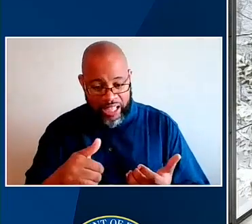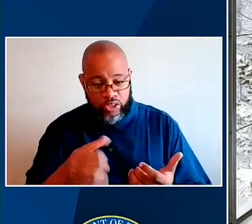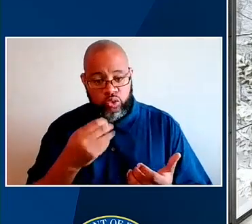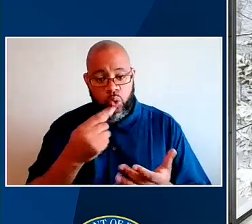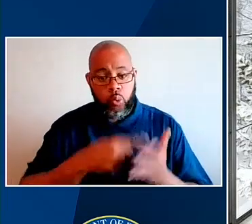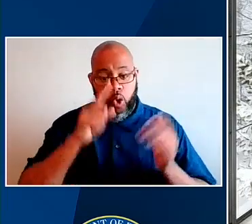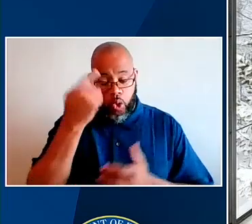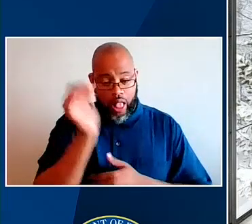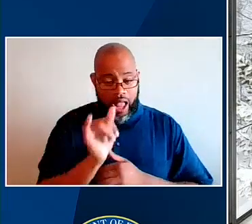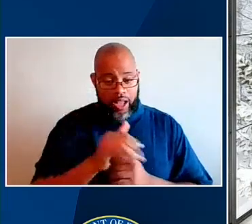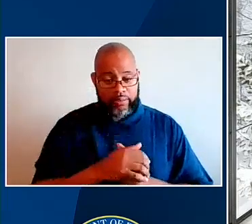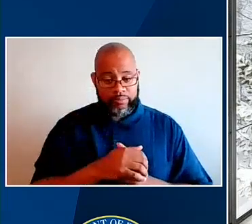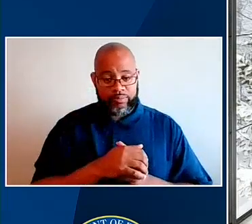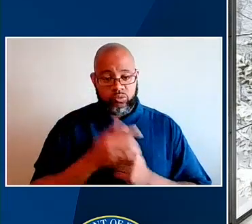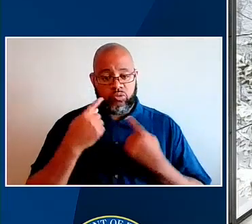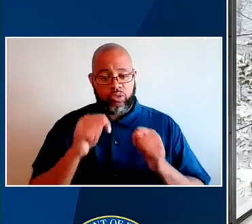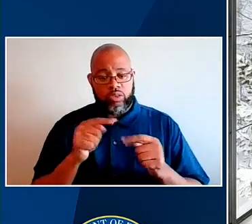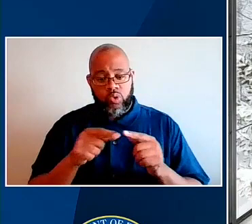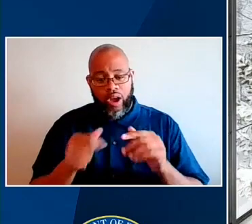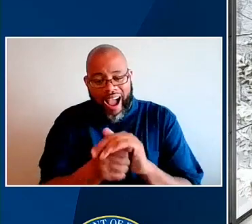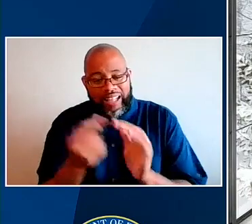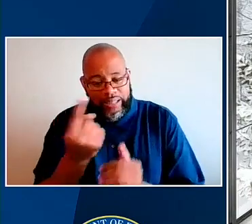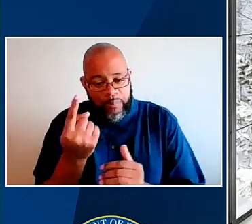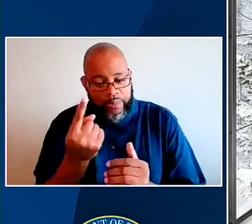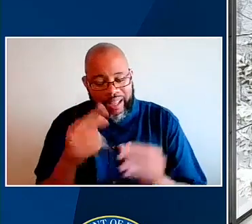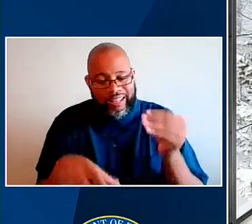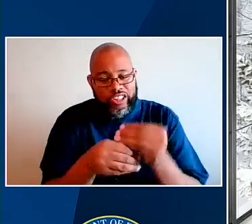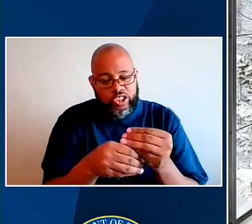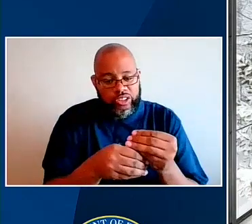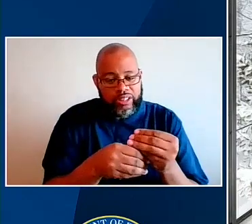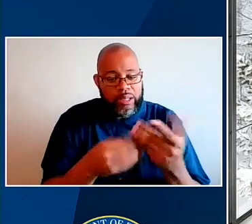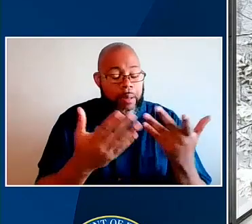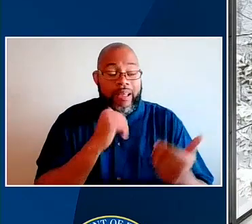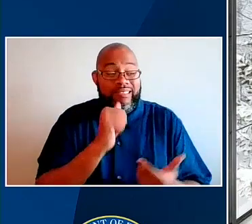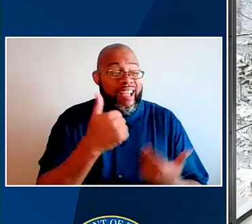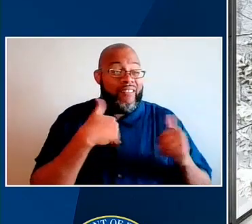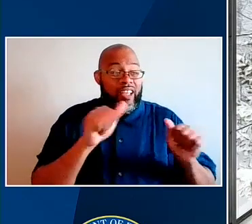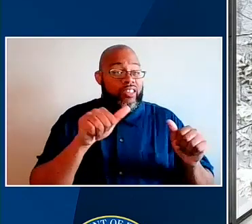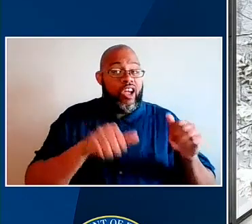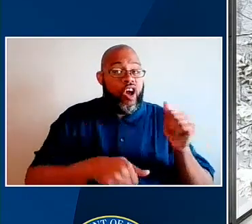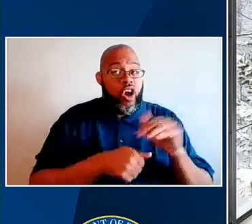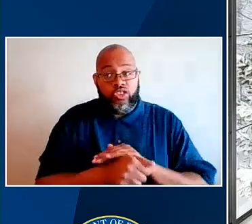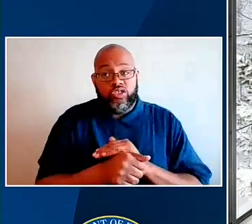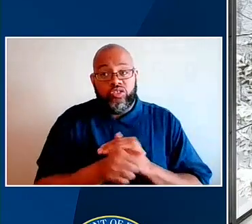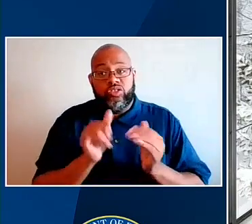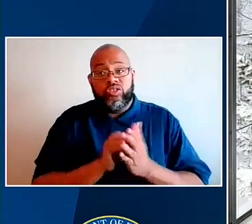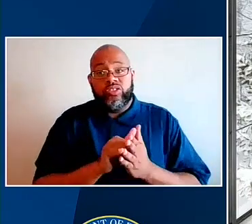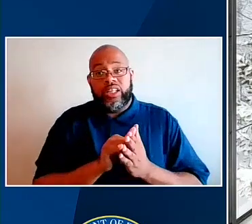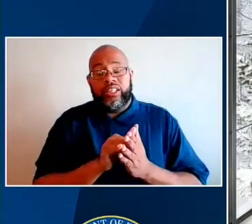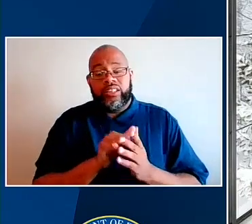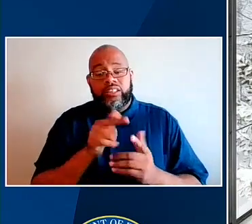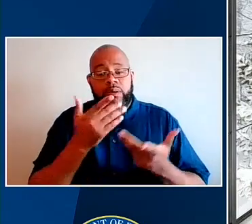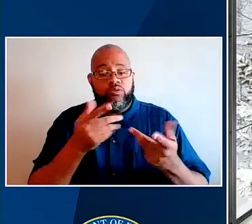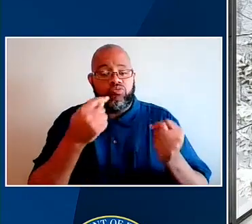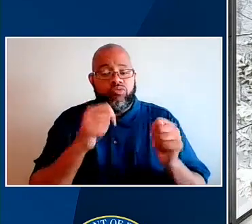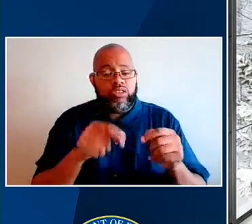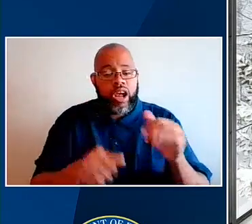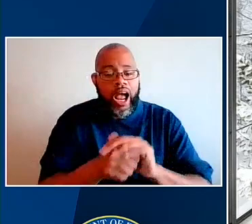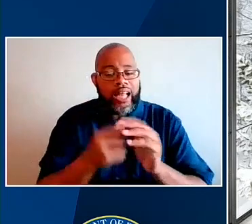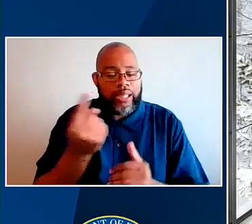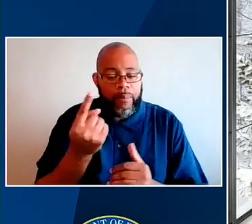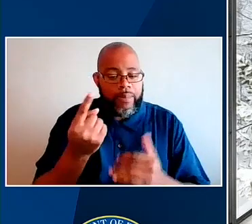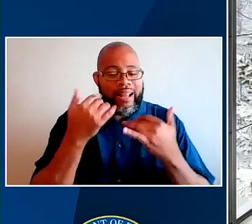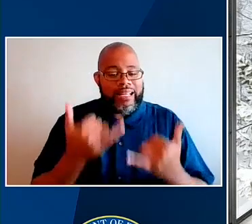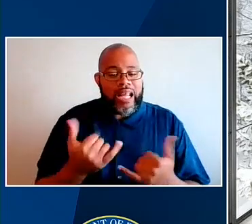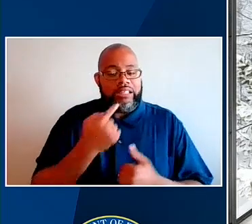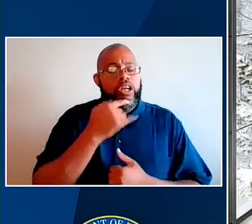looks like is you tried to hide something additionally, even though there may not have been anything under the rug, you tried to hide something now